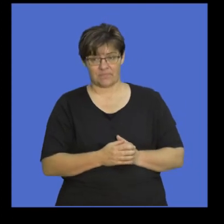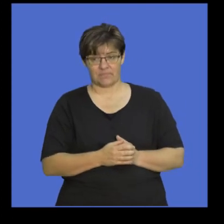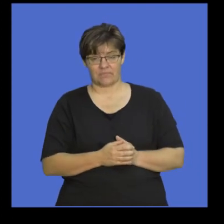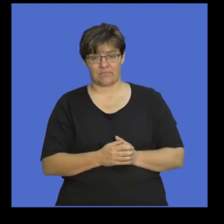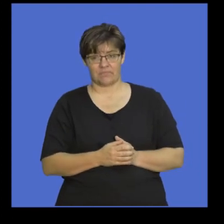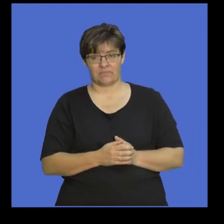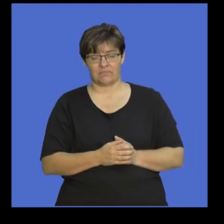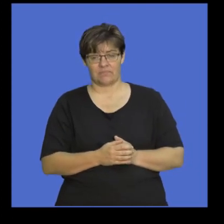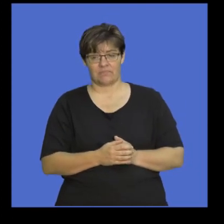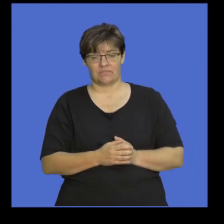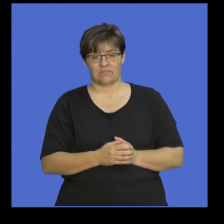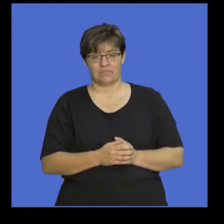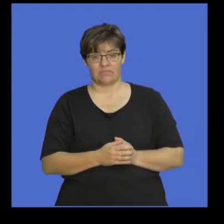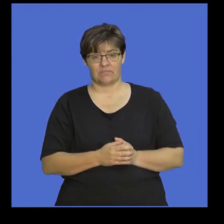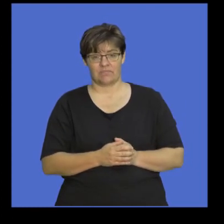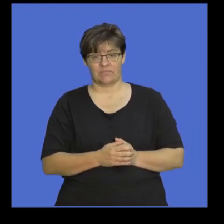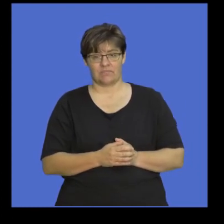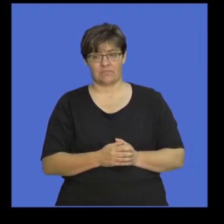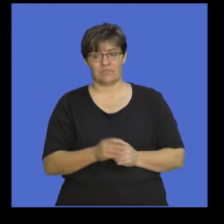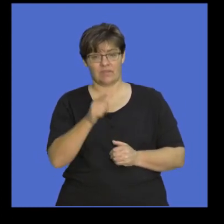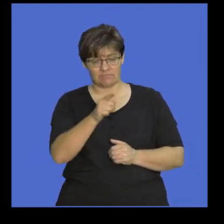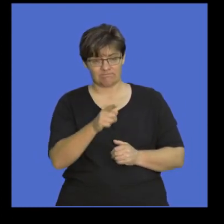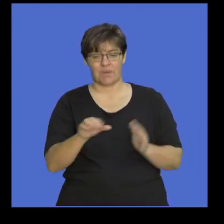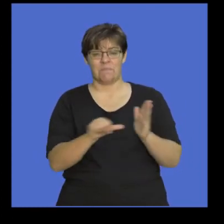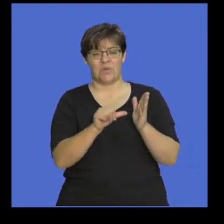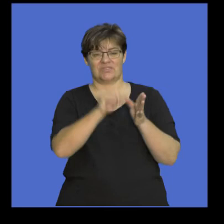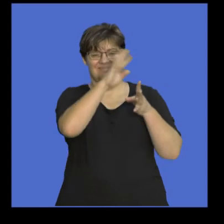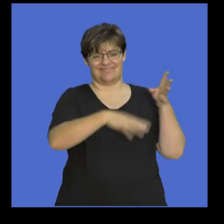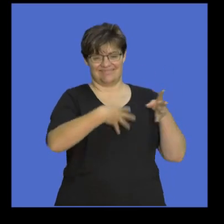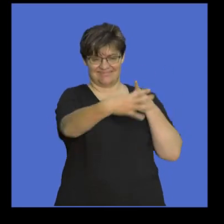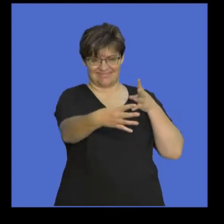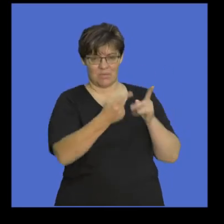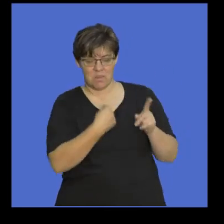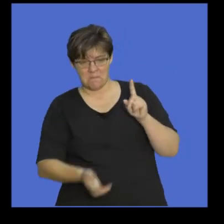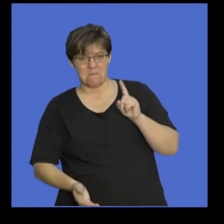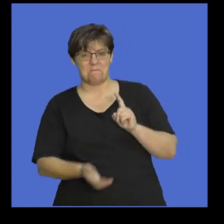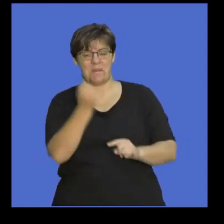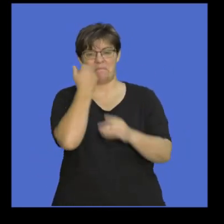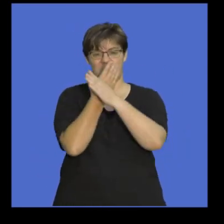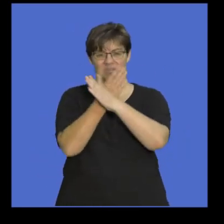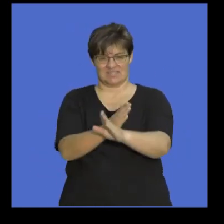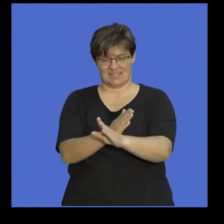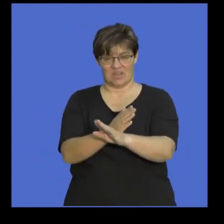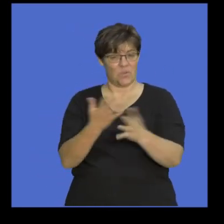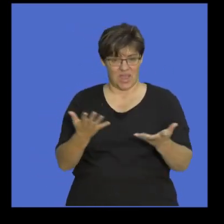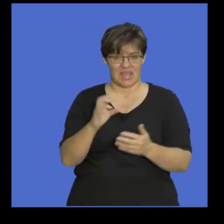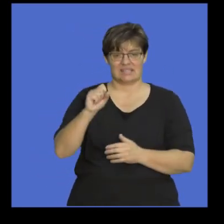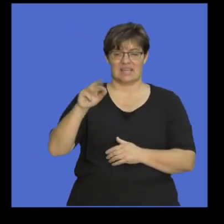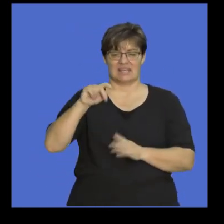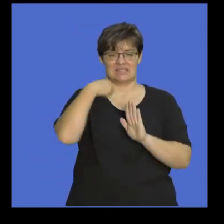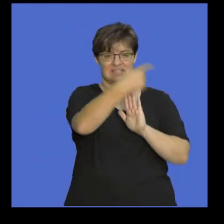the circuit, right? Okay, so this is actually the main point about how we